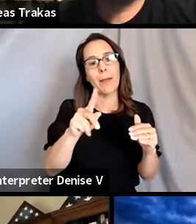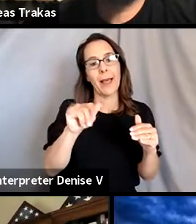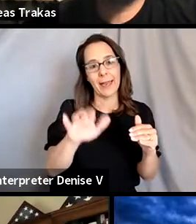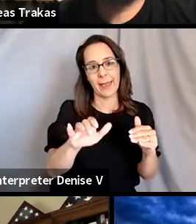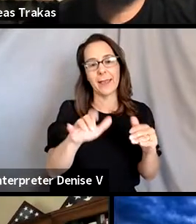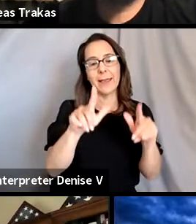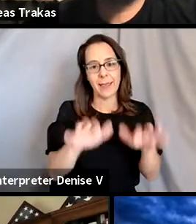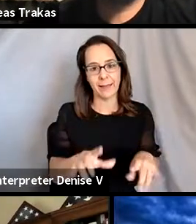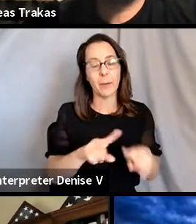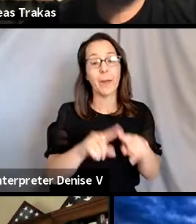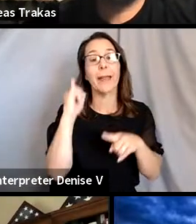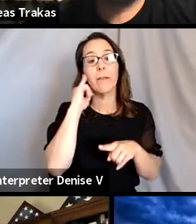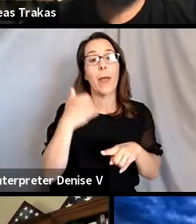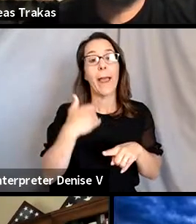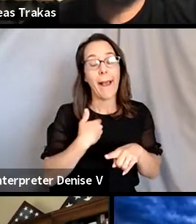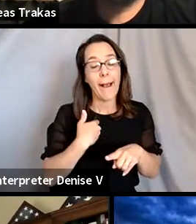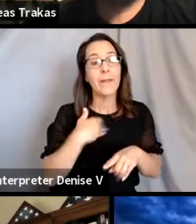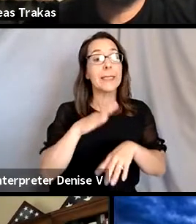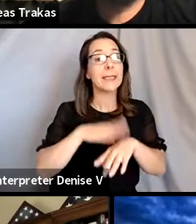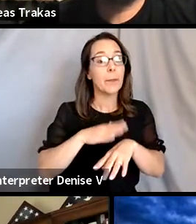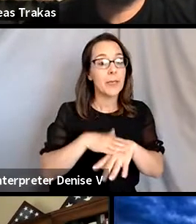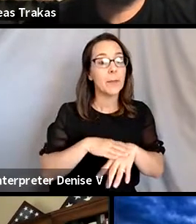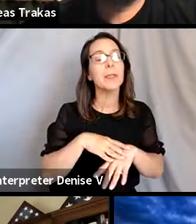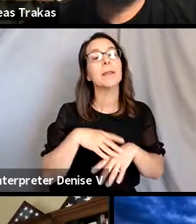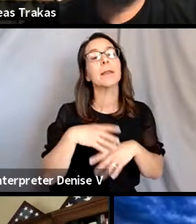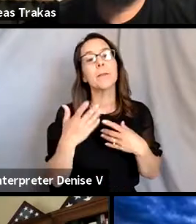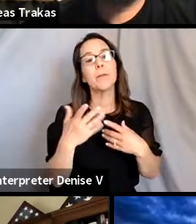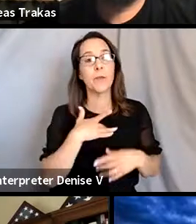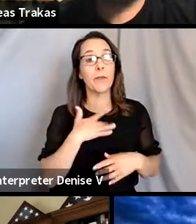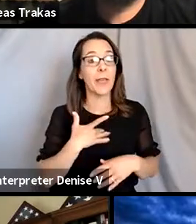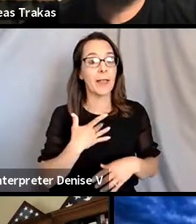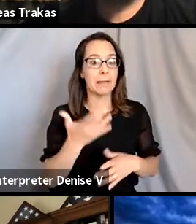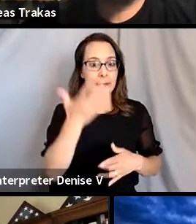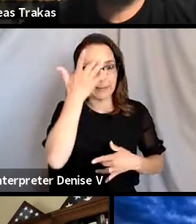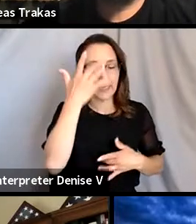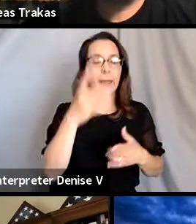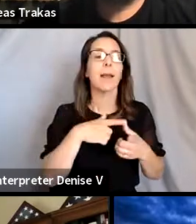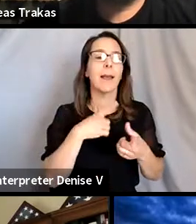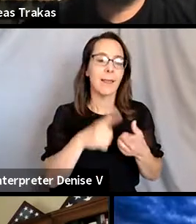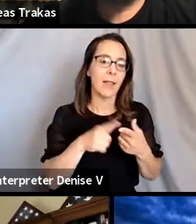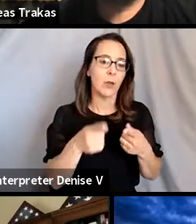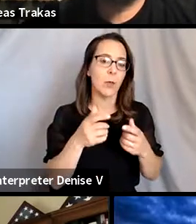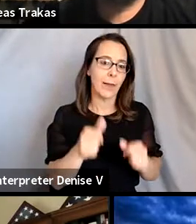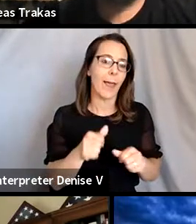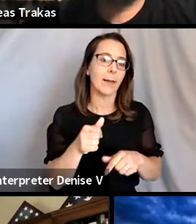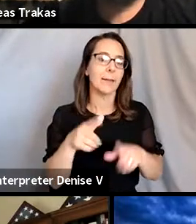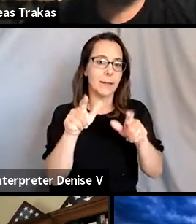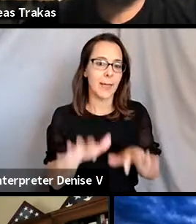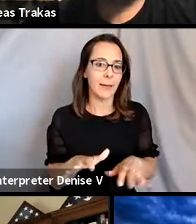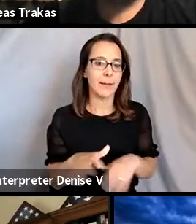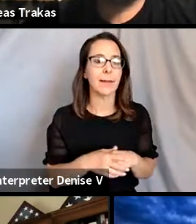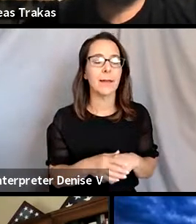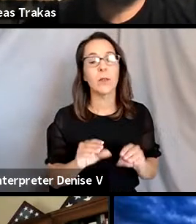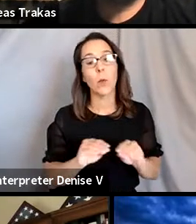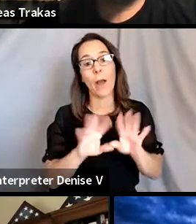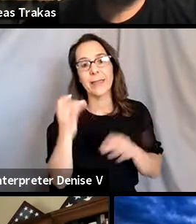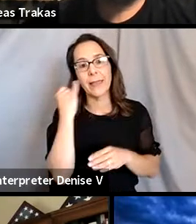of the symptomatic and response testing. And obviously symptomatic testing is if a staff member or student